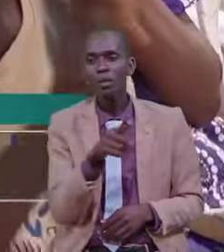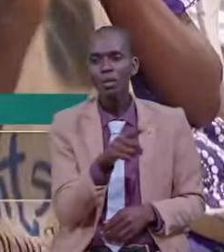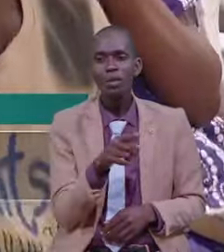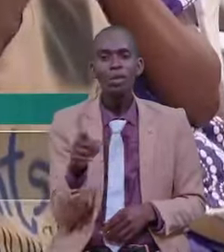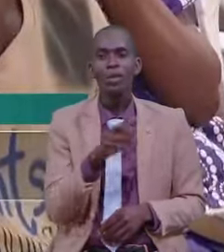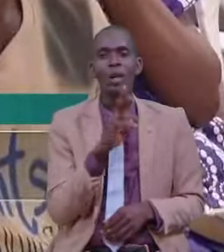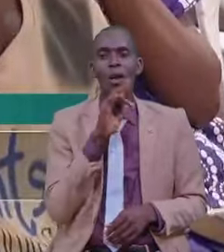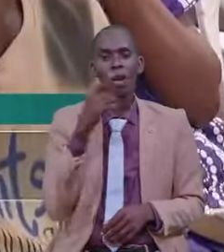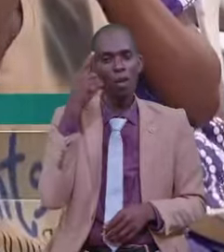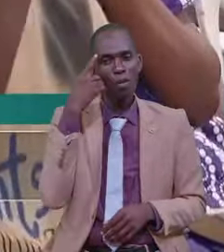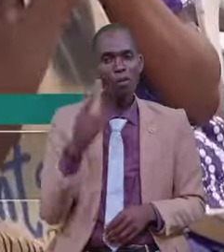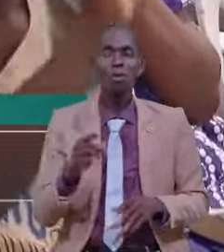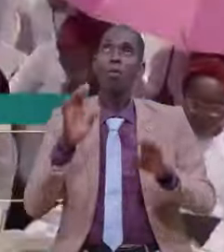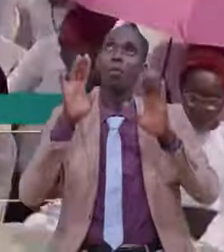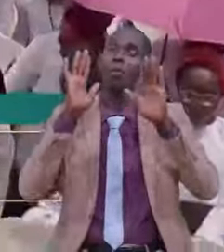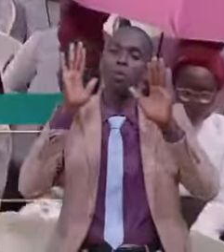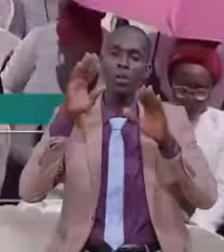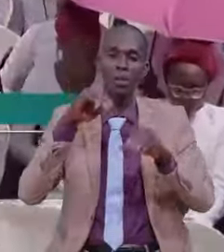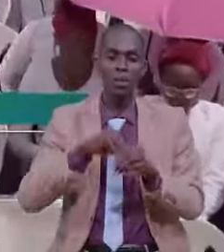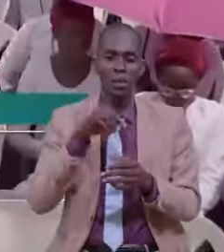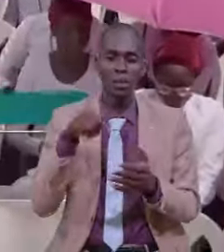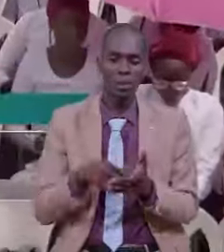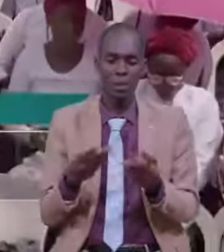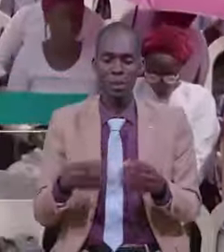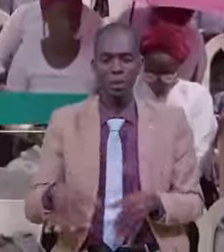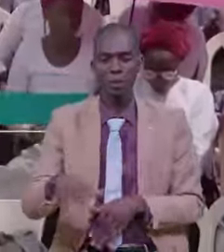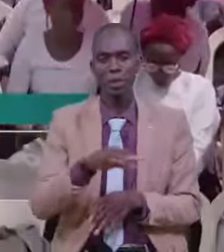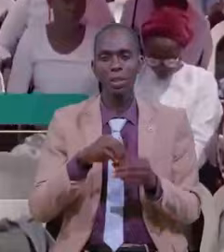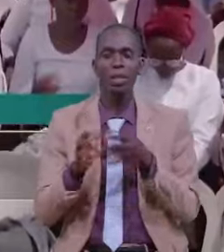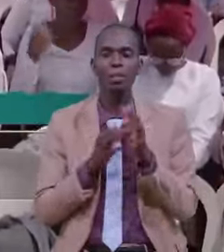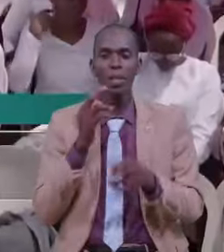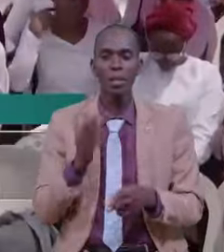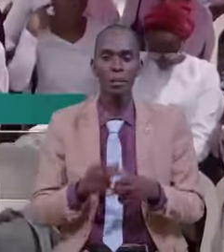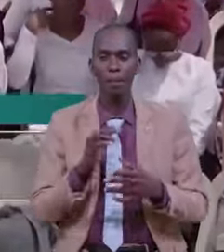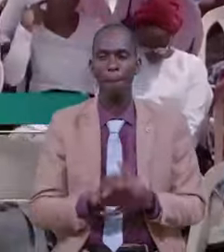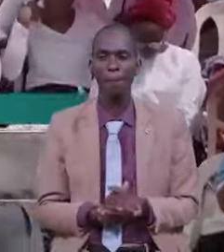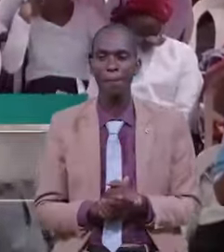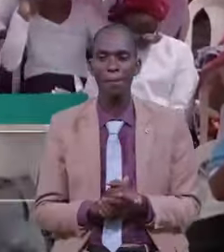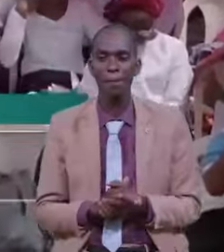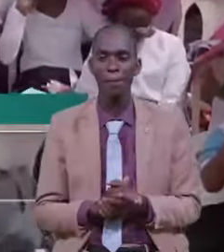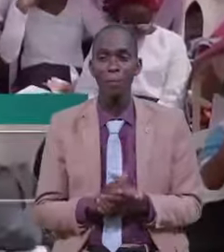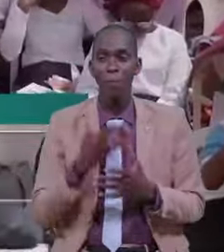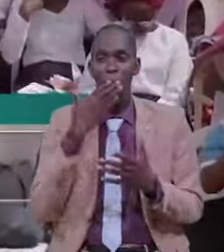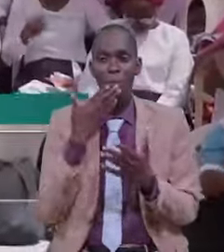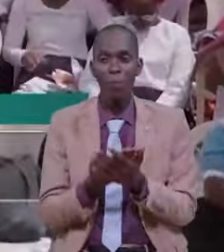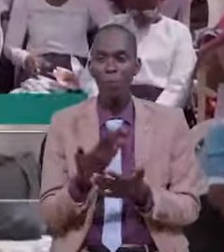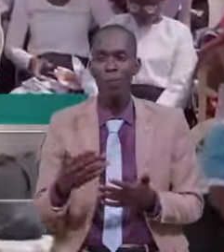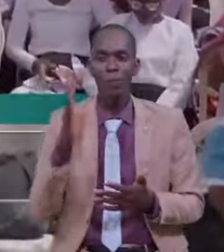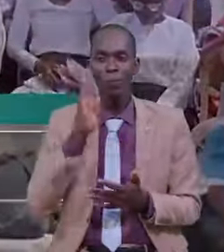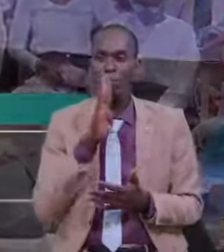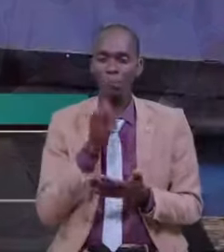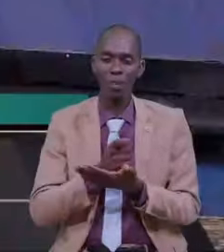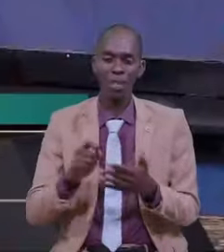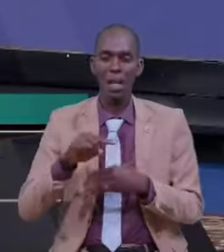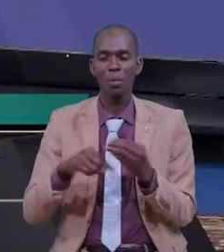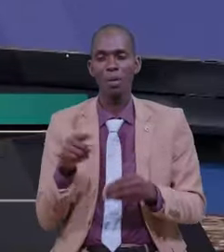signs and wonders in this land in Jesus' name. Good things will be written about you.